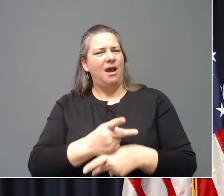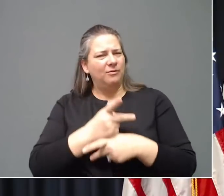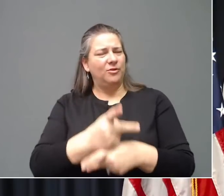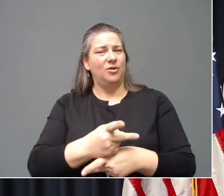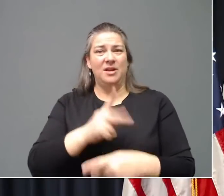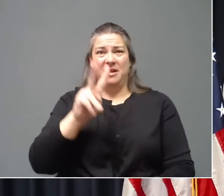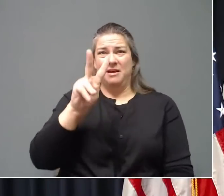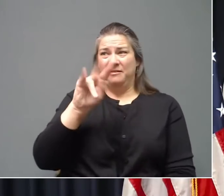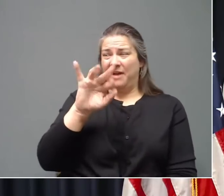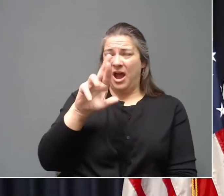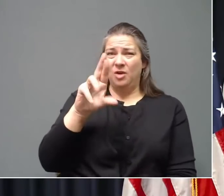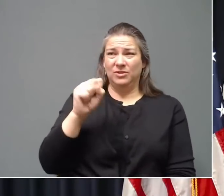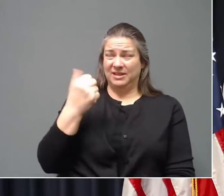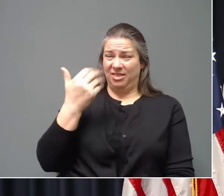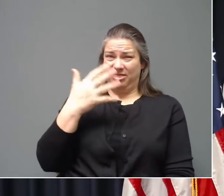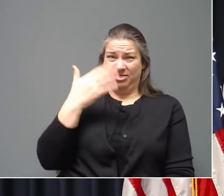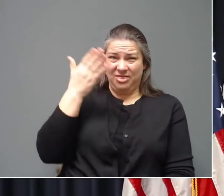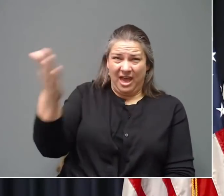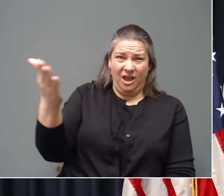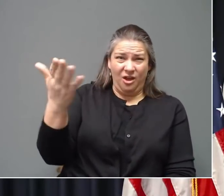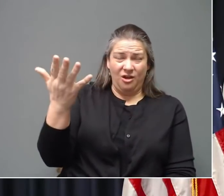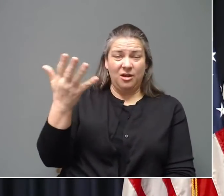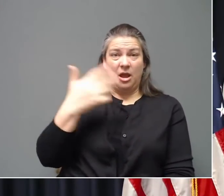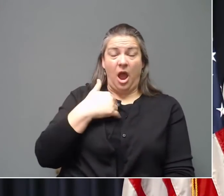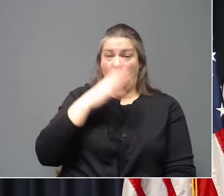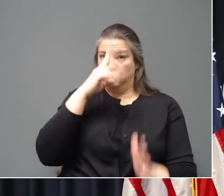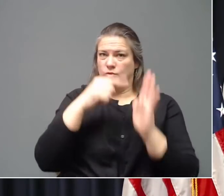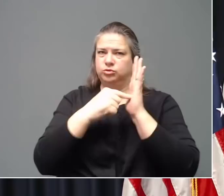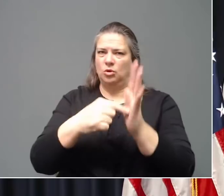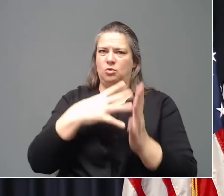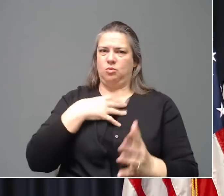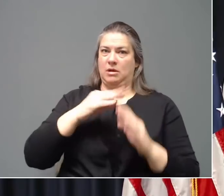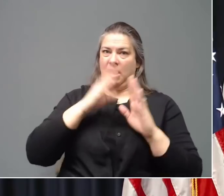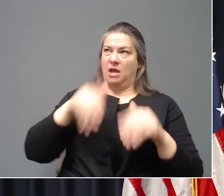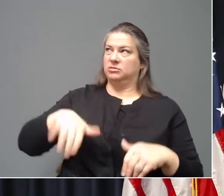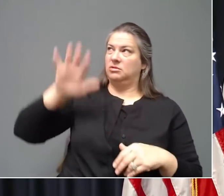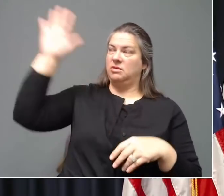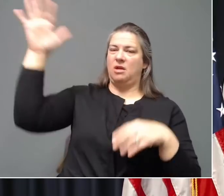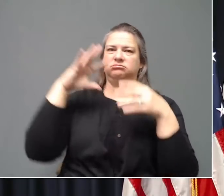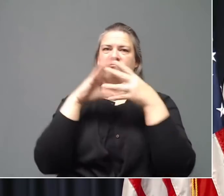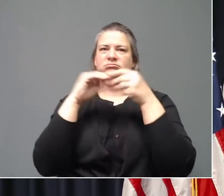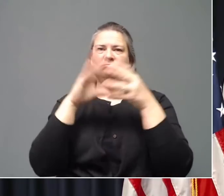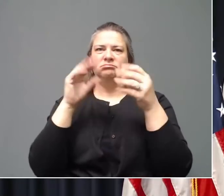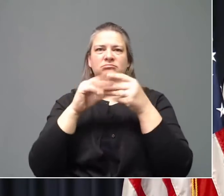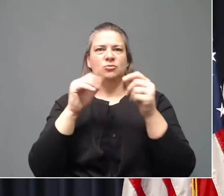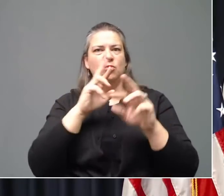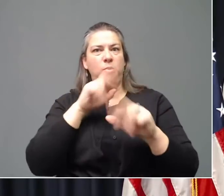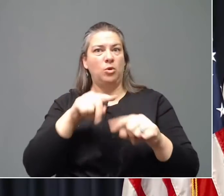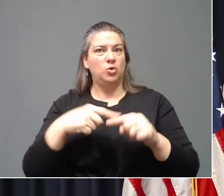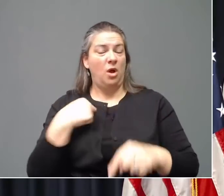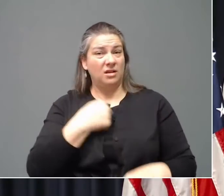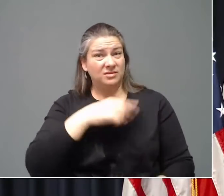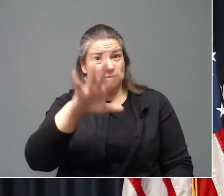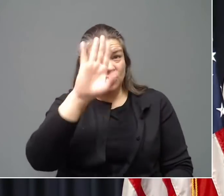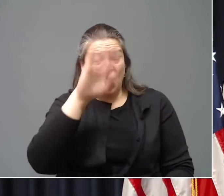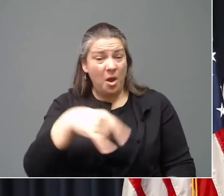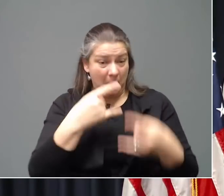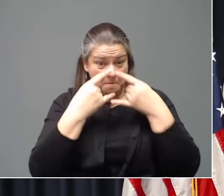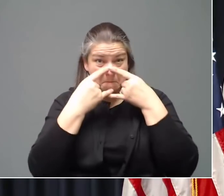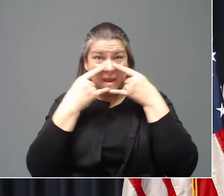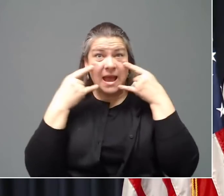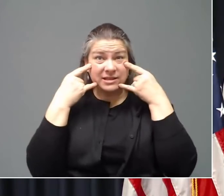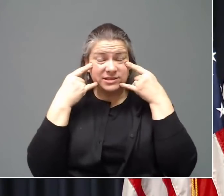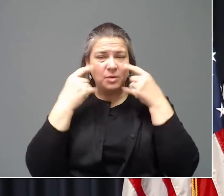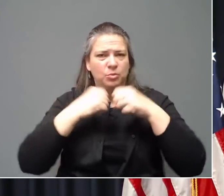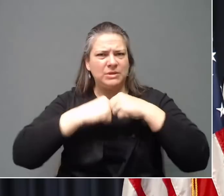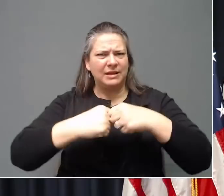show you some statements that the White House has made in their most recent report to us. But we've got to know that we wear a mask now to protect ourselves. You have